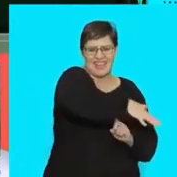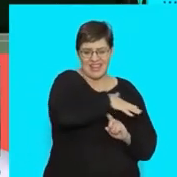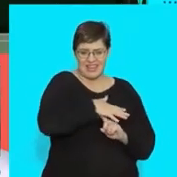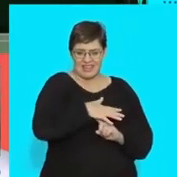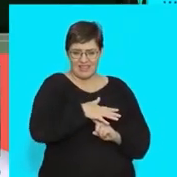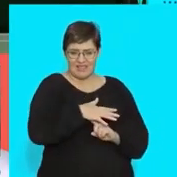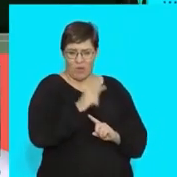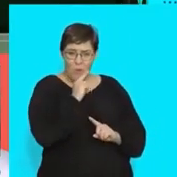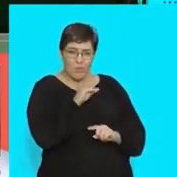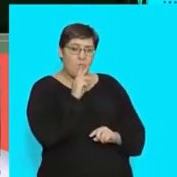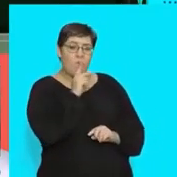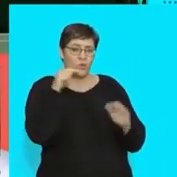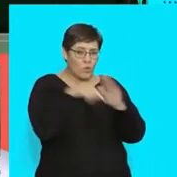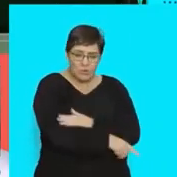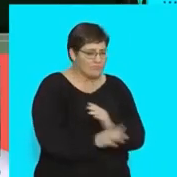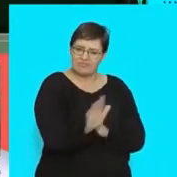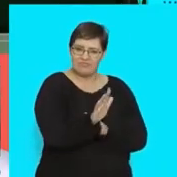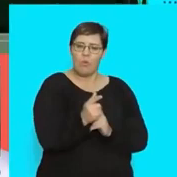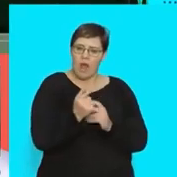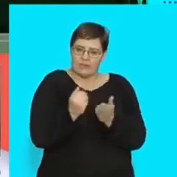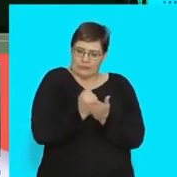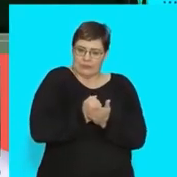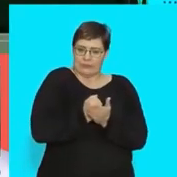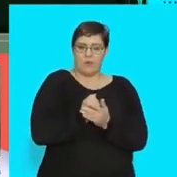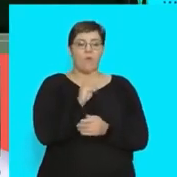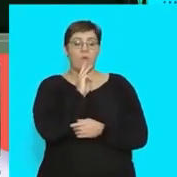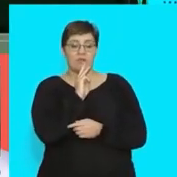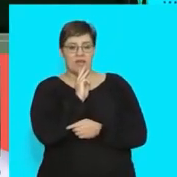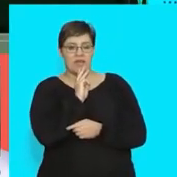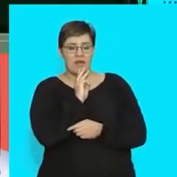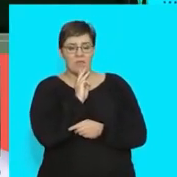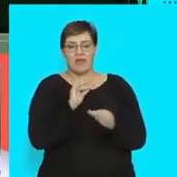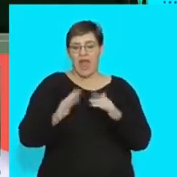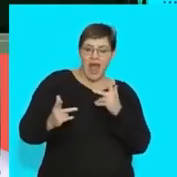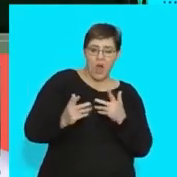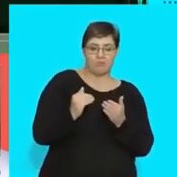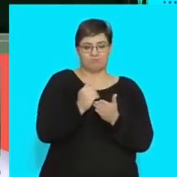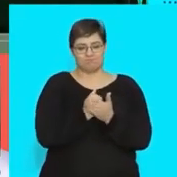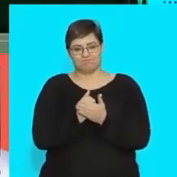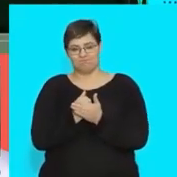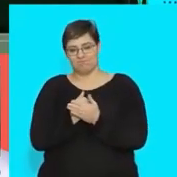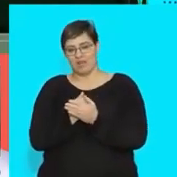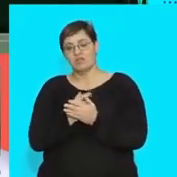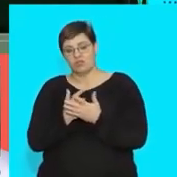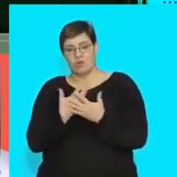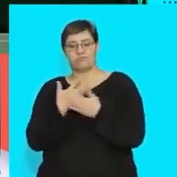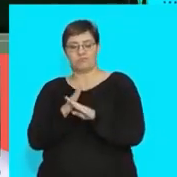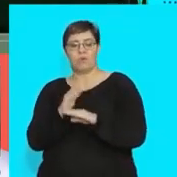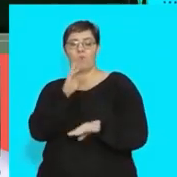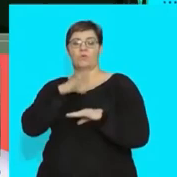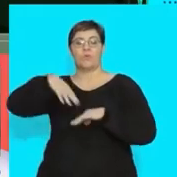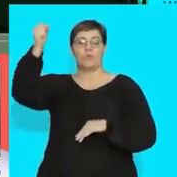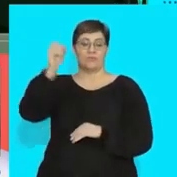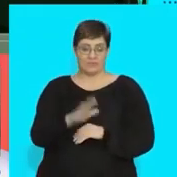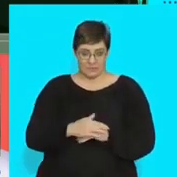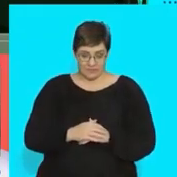we want it to lose water? No, we don't. Right, so we've got to come up with ways in which we are going to stop that from happening. Okay,